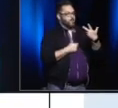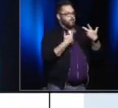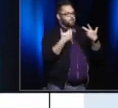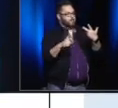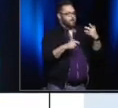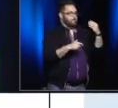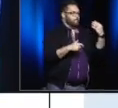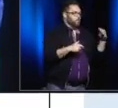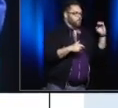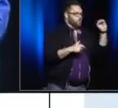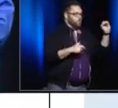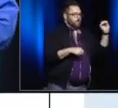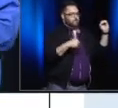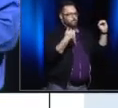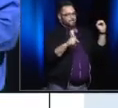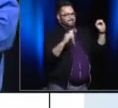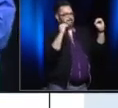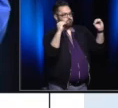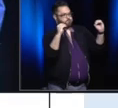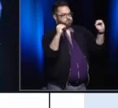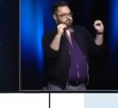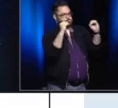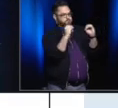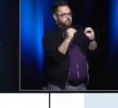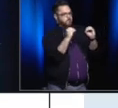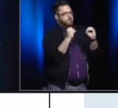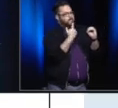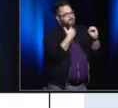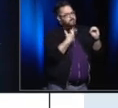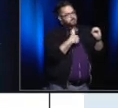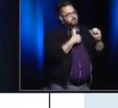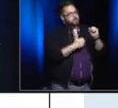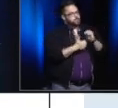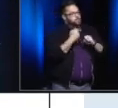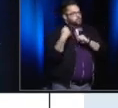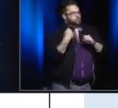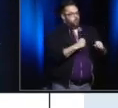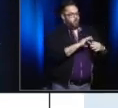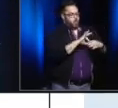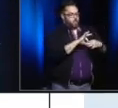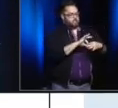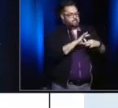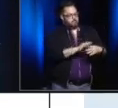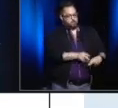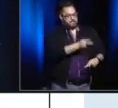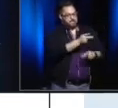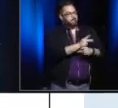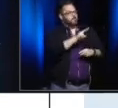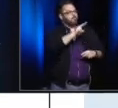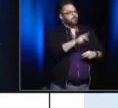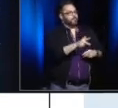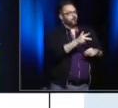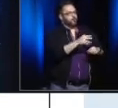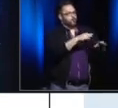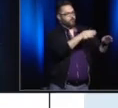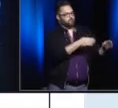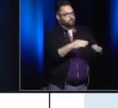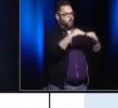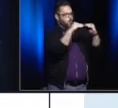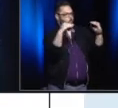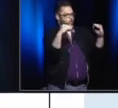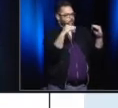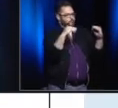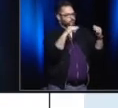blue and green dots indicating that the strongest associations maintaining these third-order alliance relationships are between